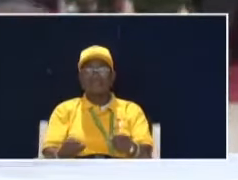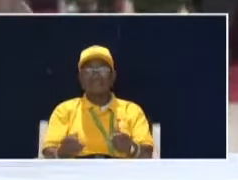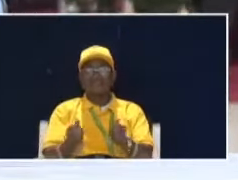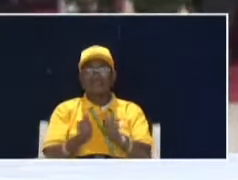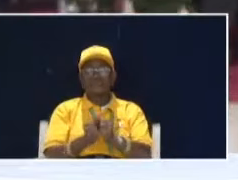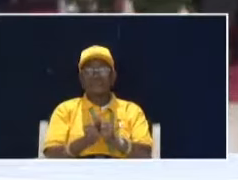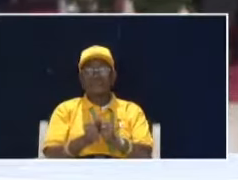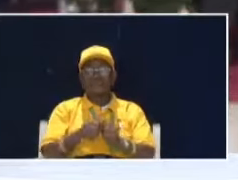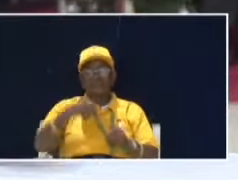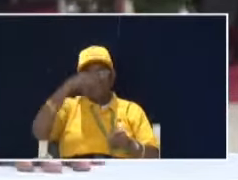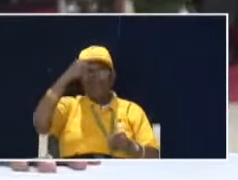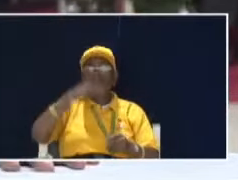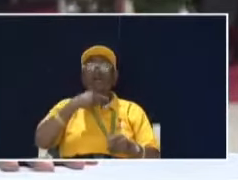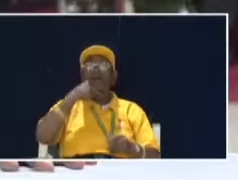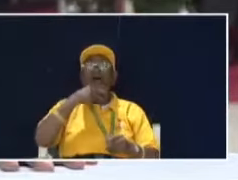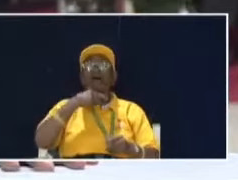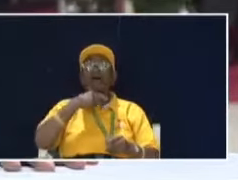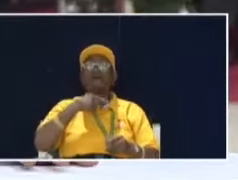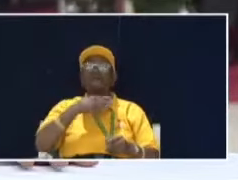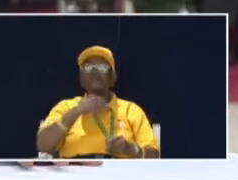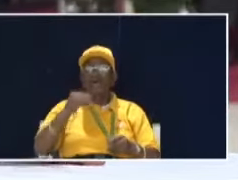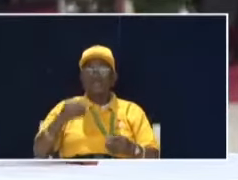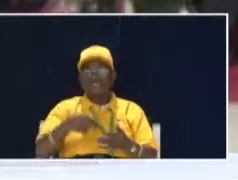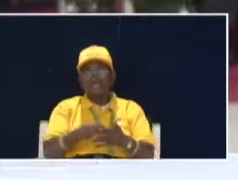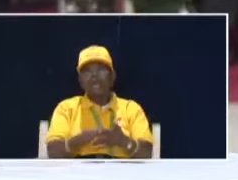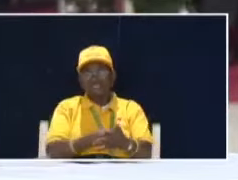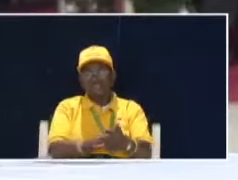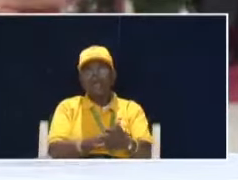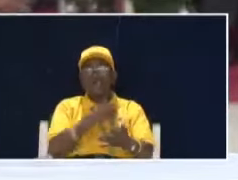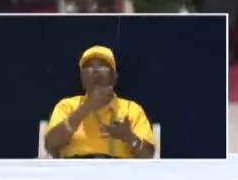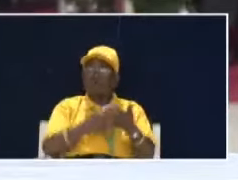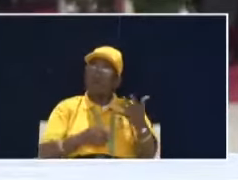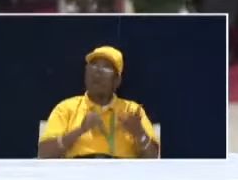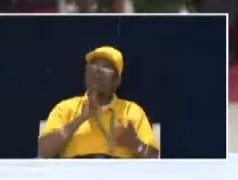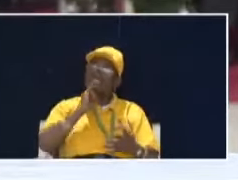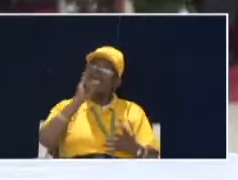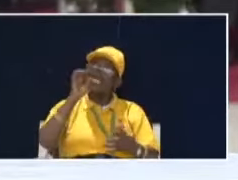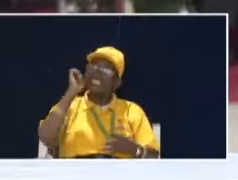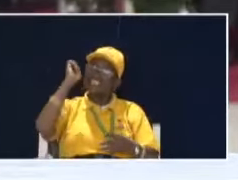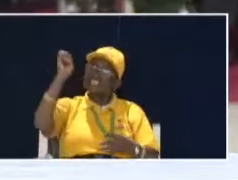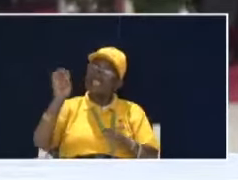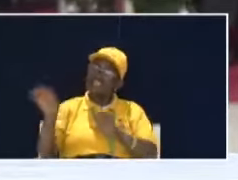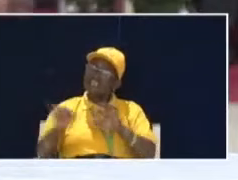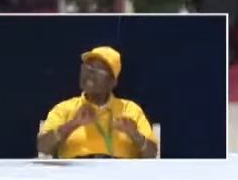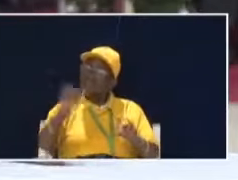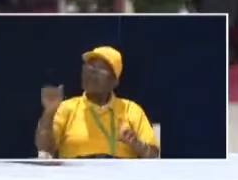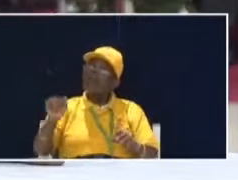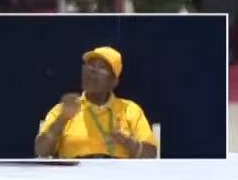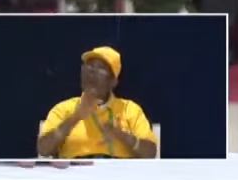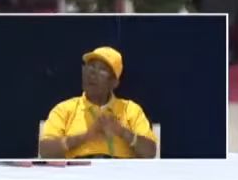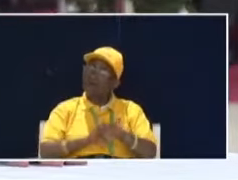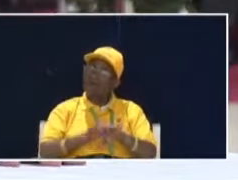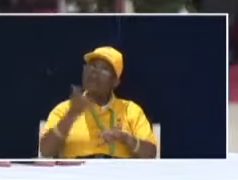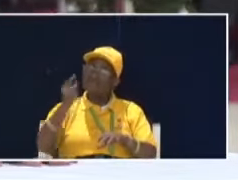What was he doing on the mountain top? God repositioned him.